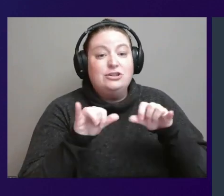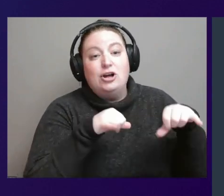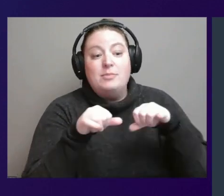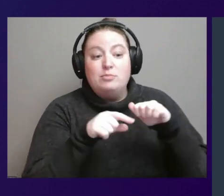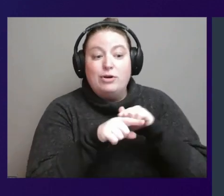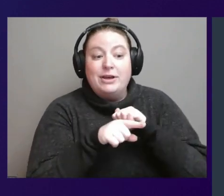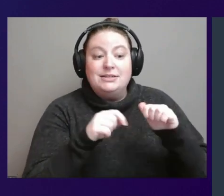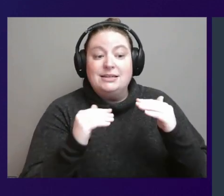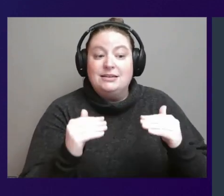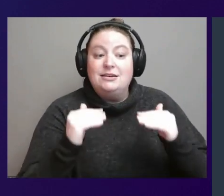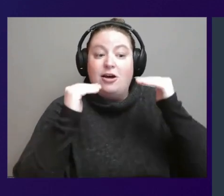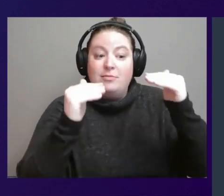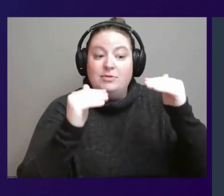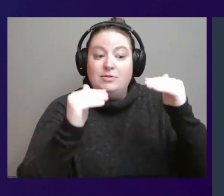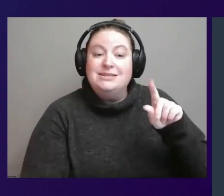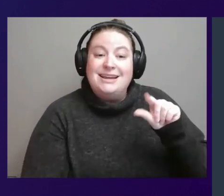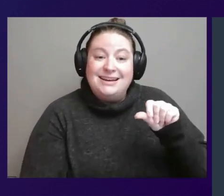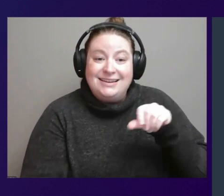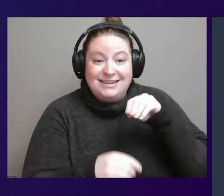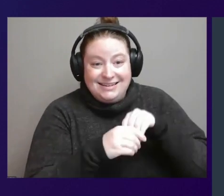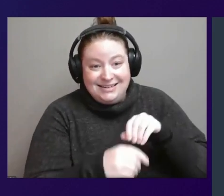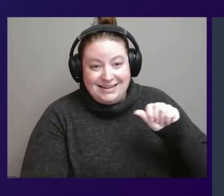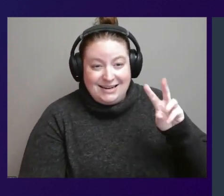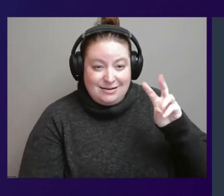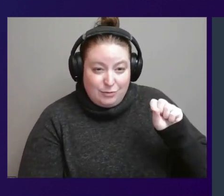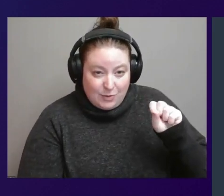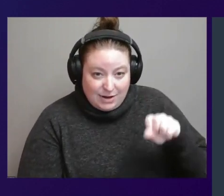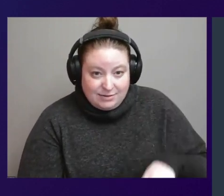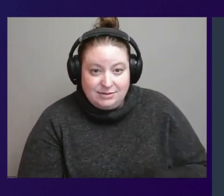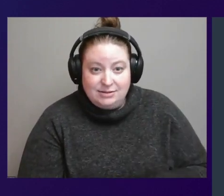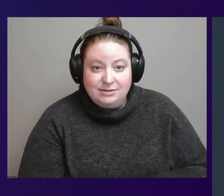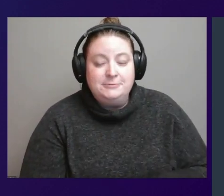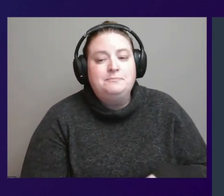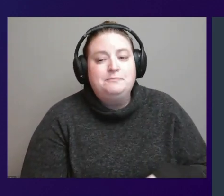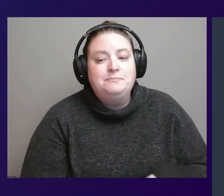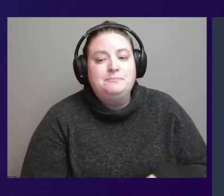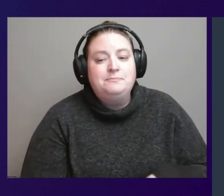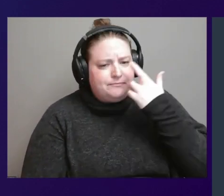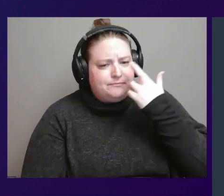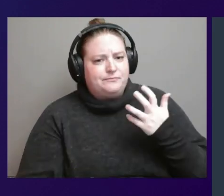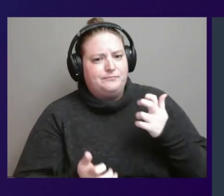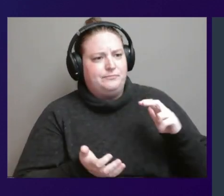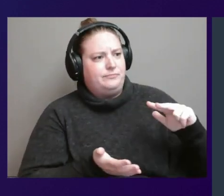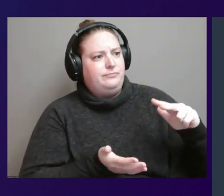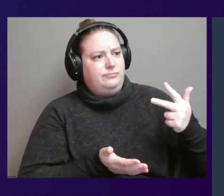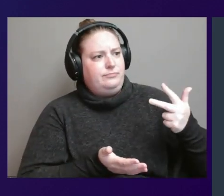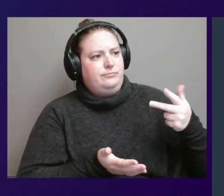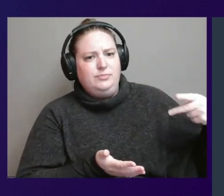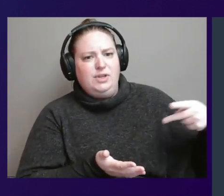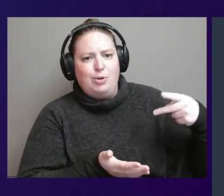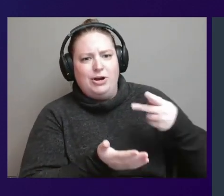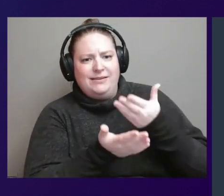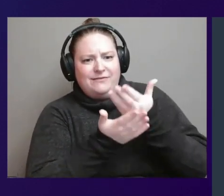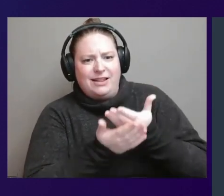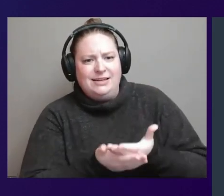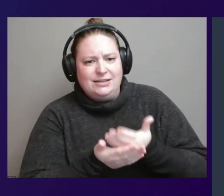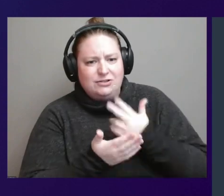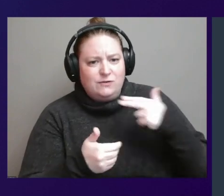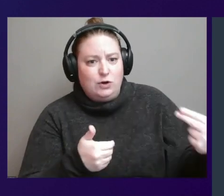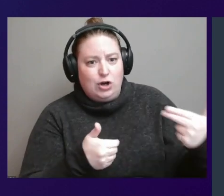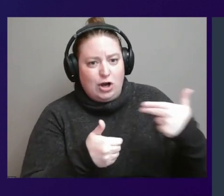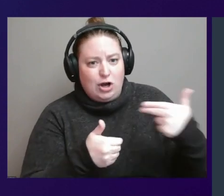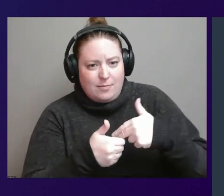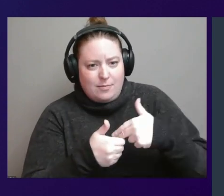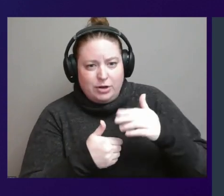data while it's in AWS, we realize you're looking for third-party validation for onboarding your